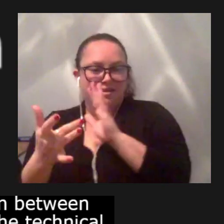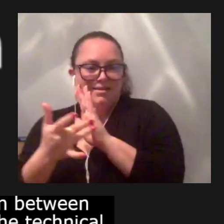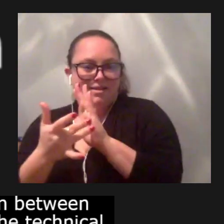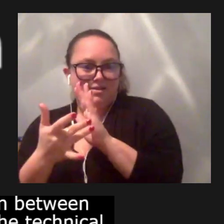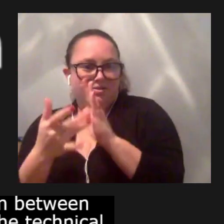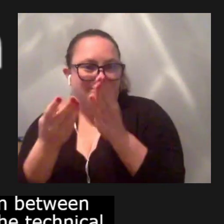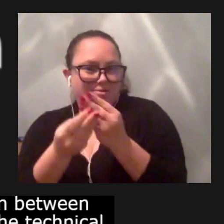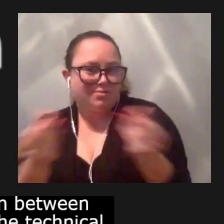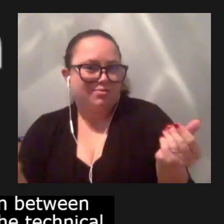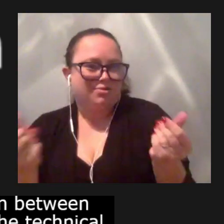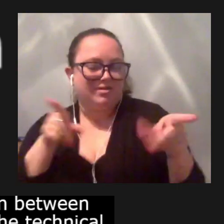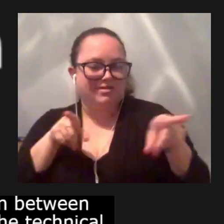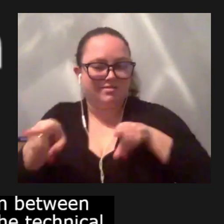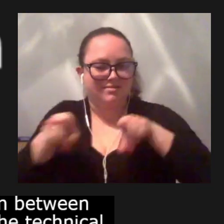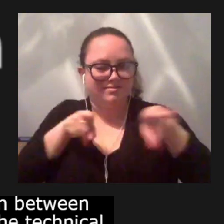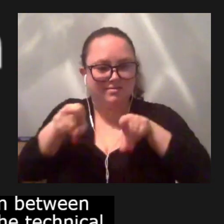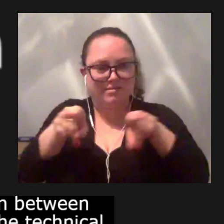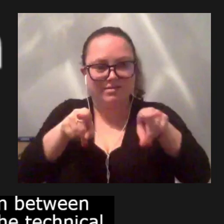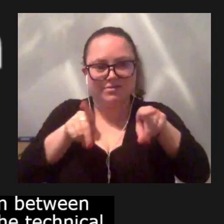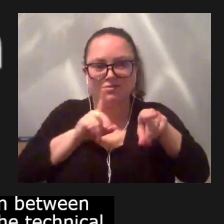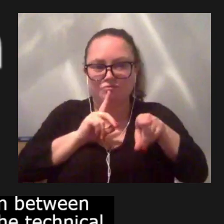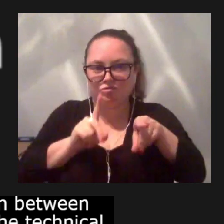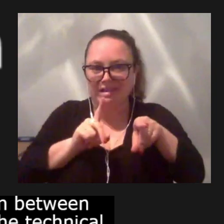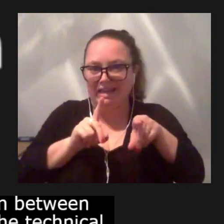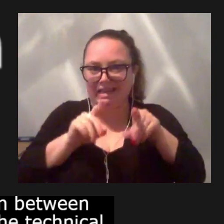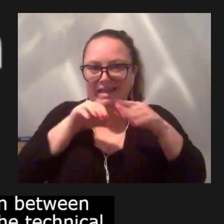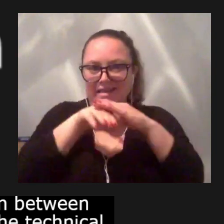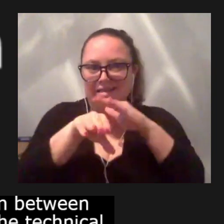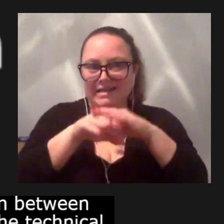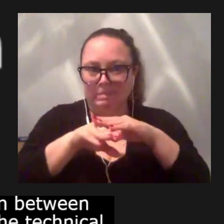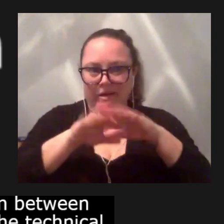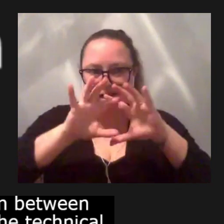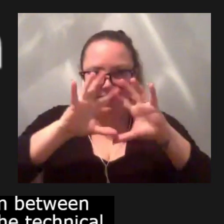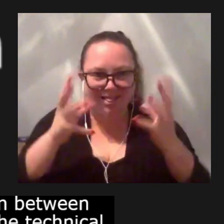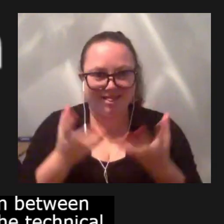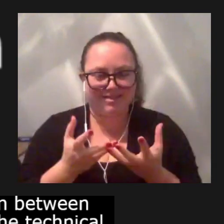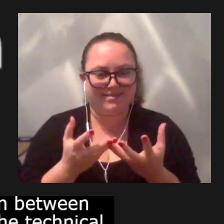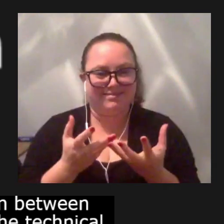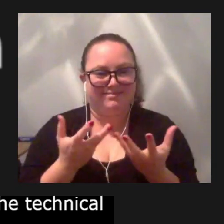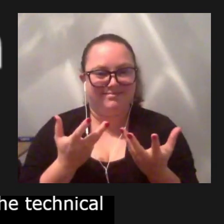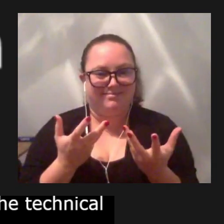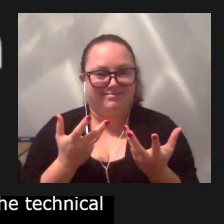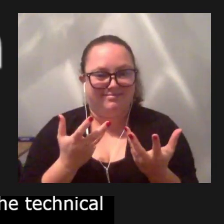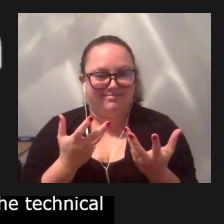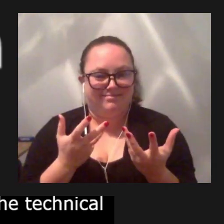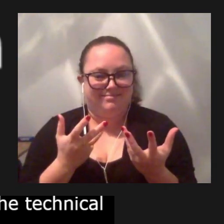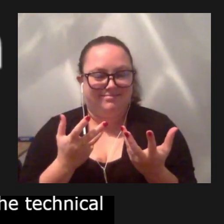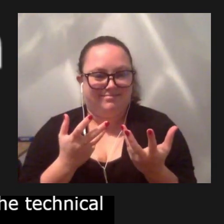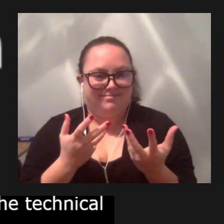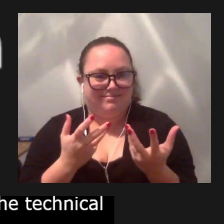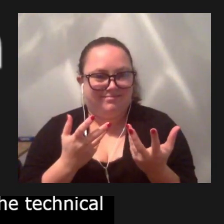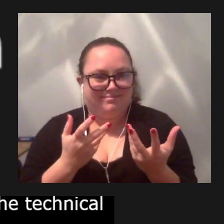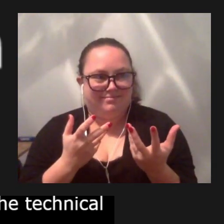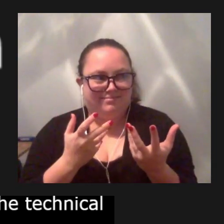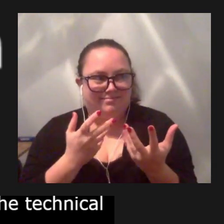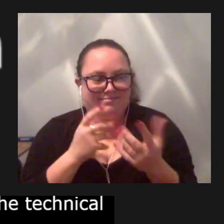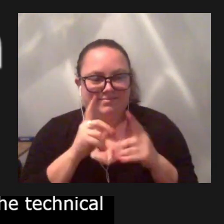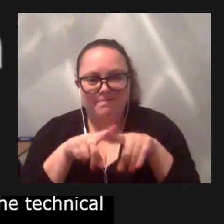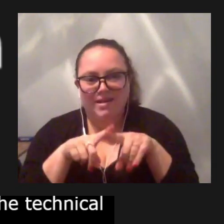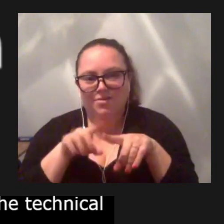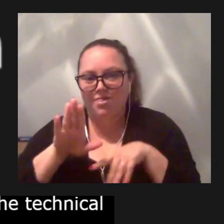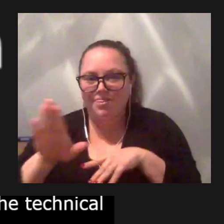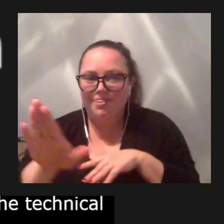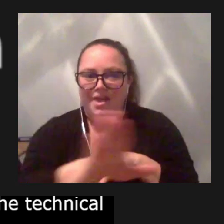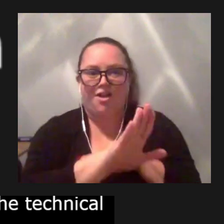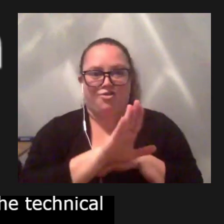the accessibility cast of characters, so to speak, by their various vital